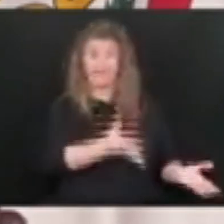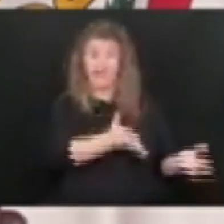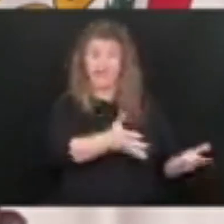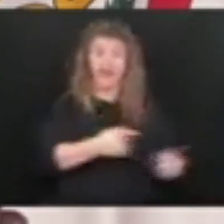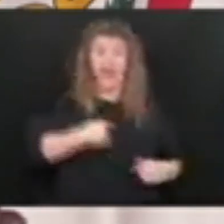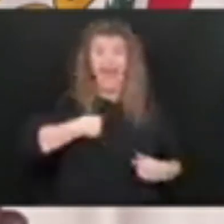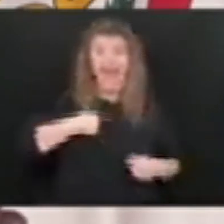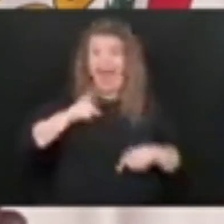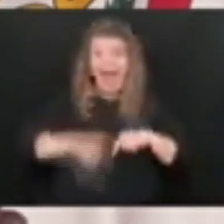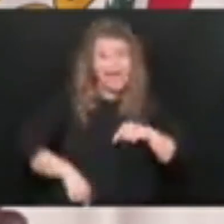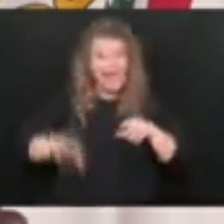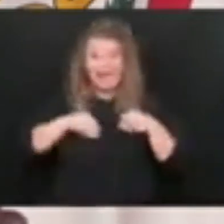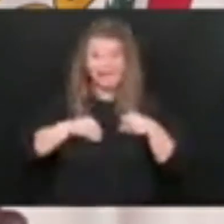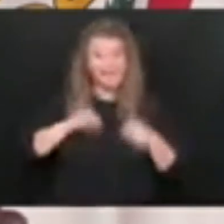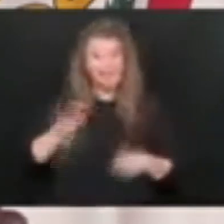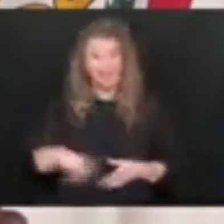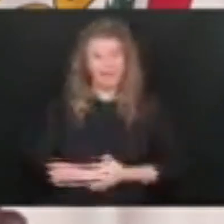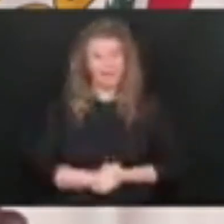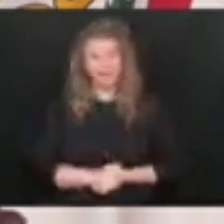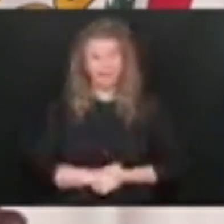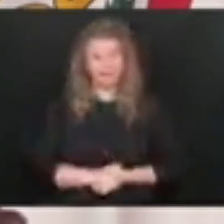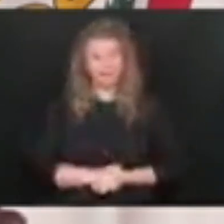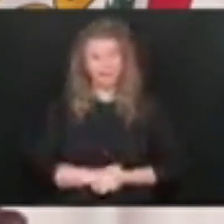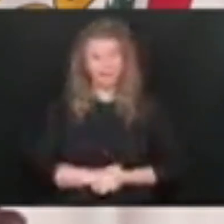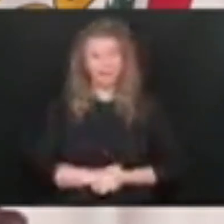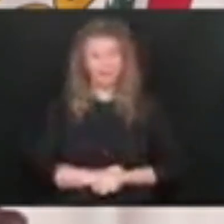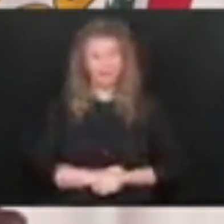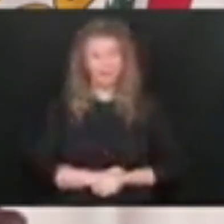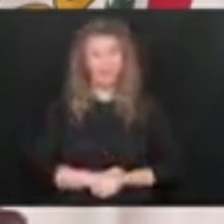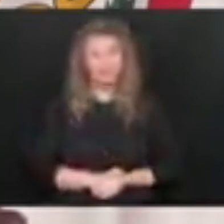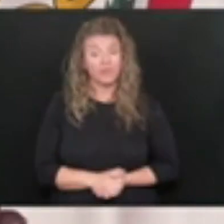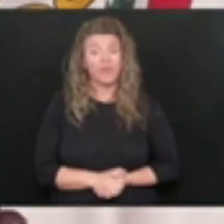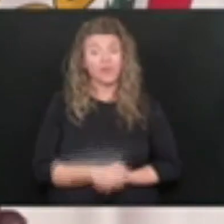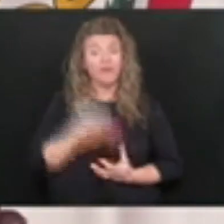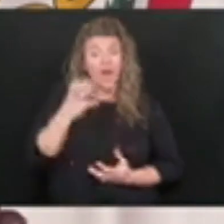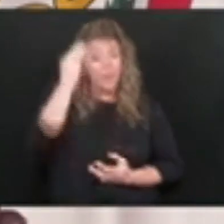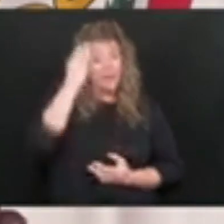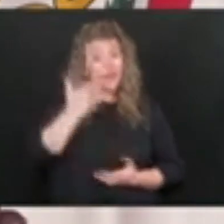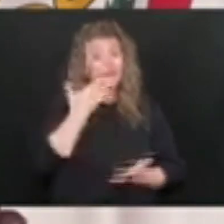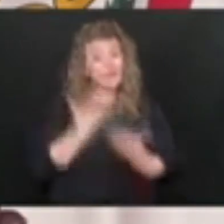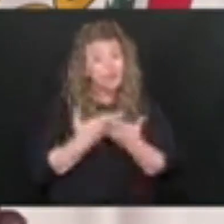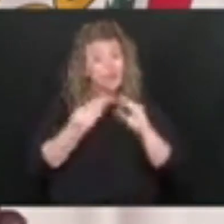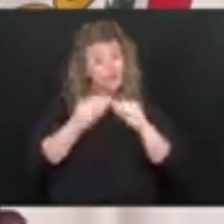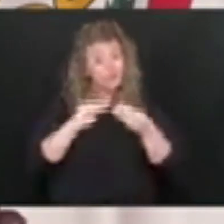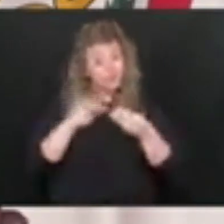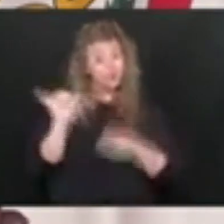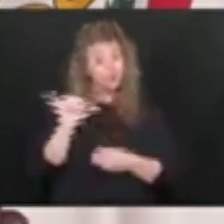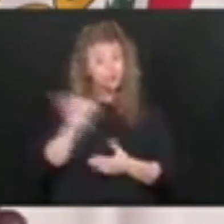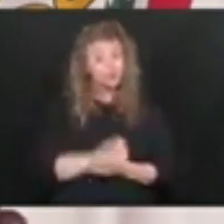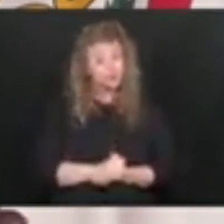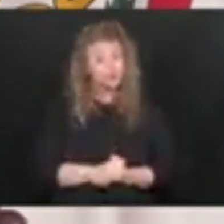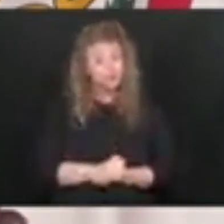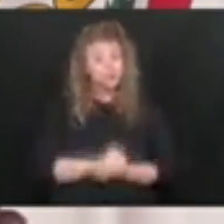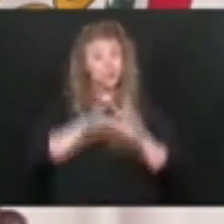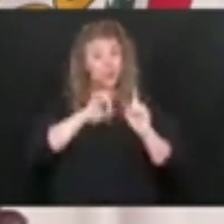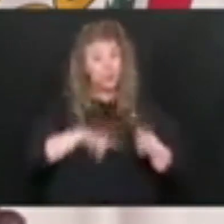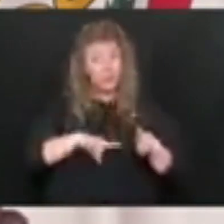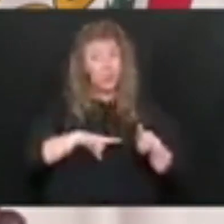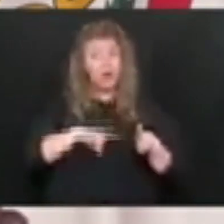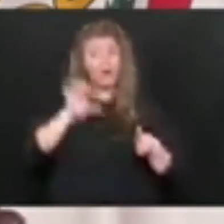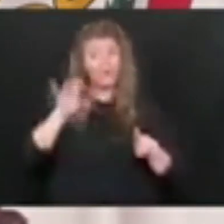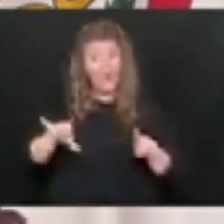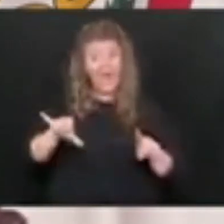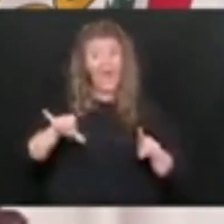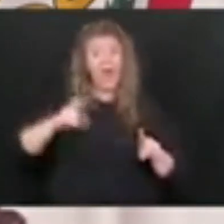can't stand that. Now, I'm going to report to you some good numbers here, and I'm going to report to you just the fact